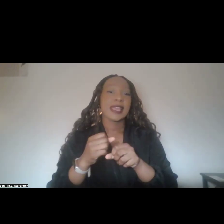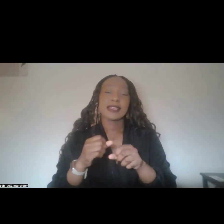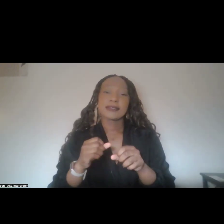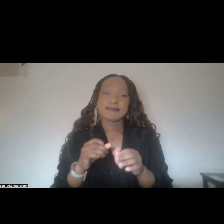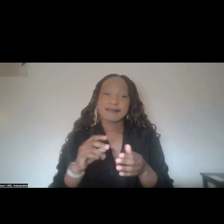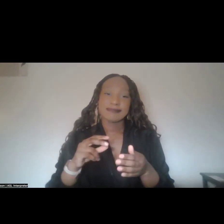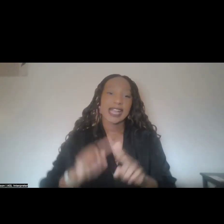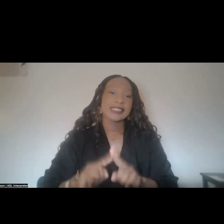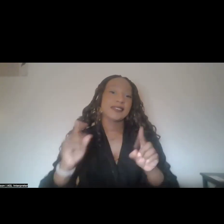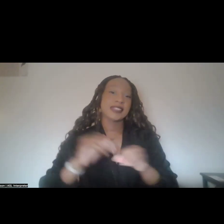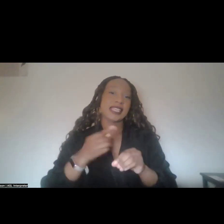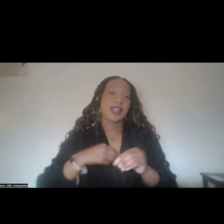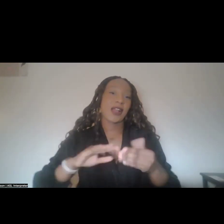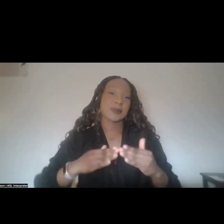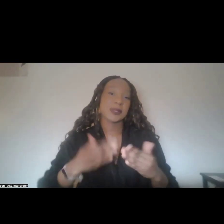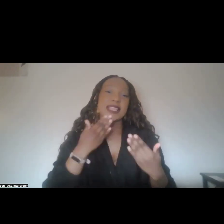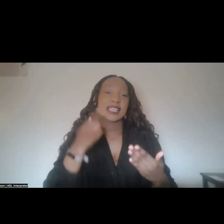me.